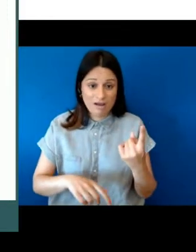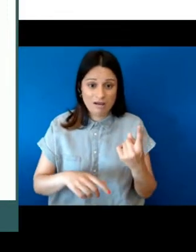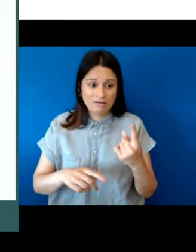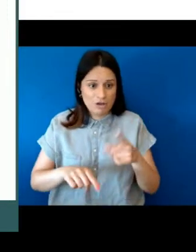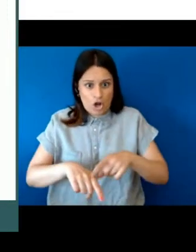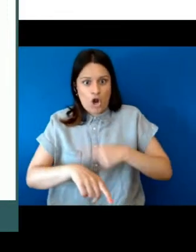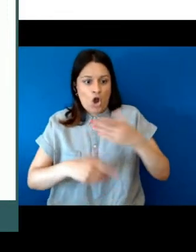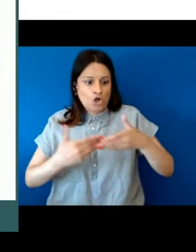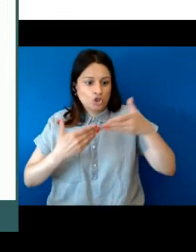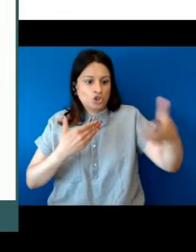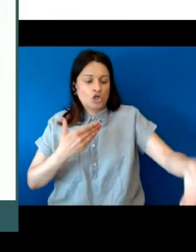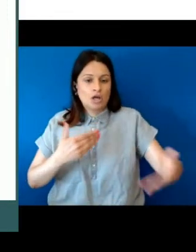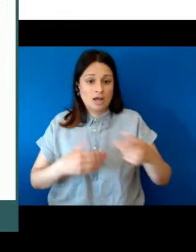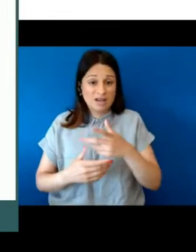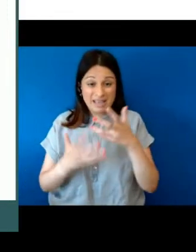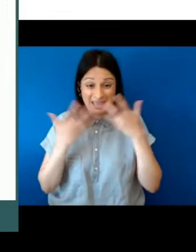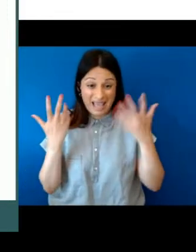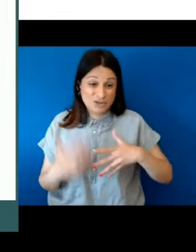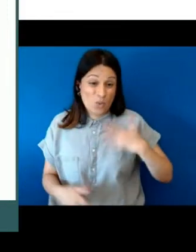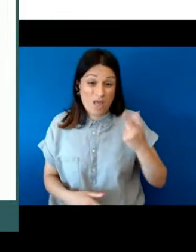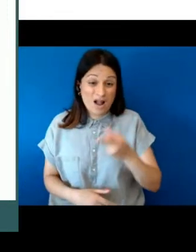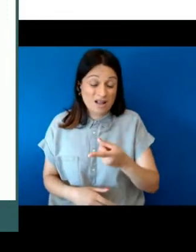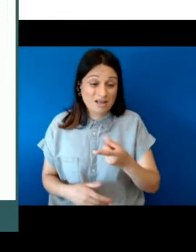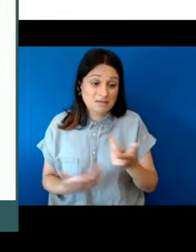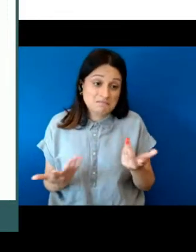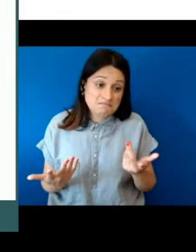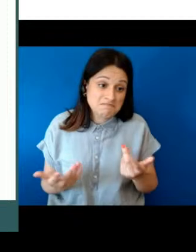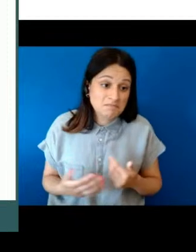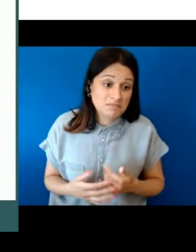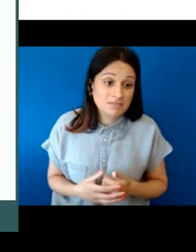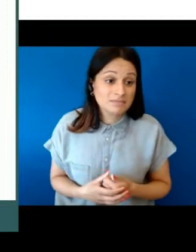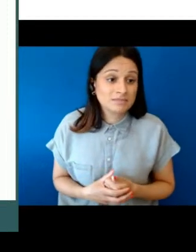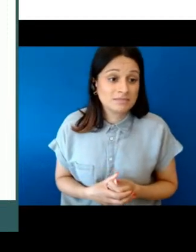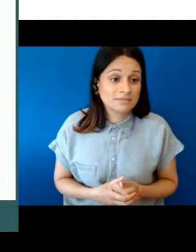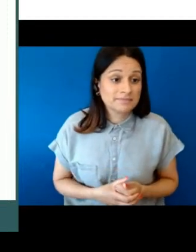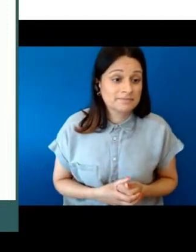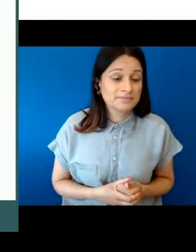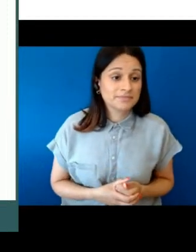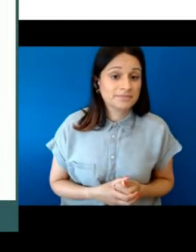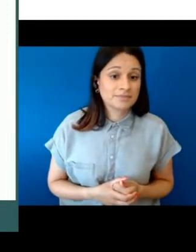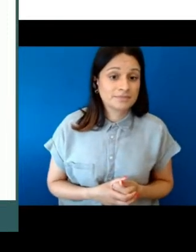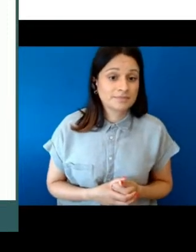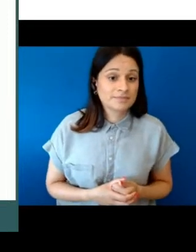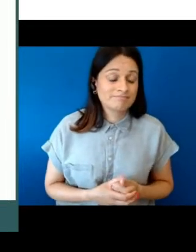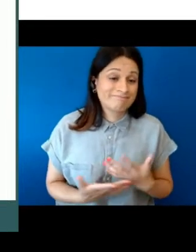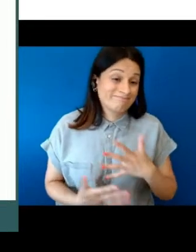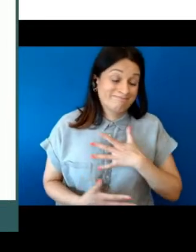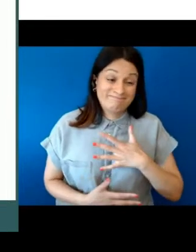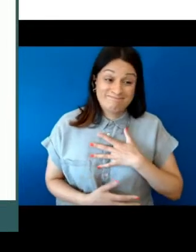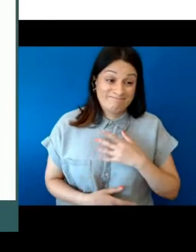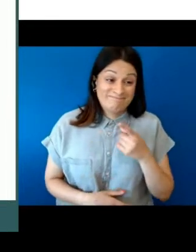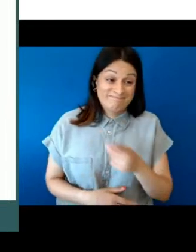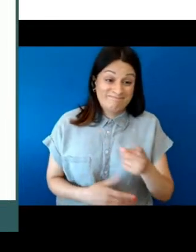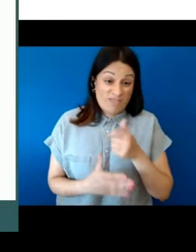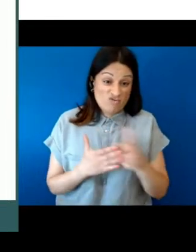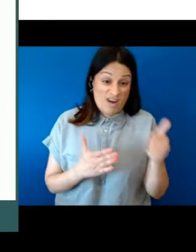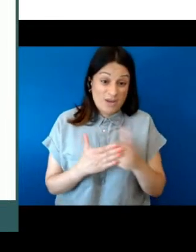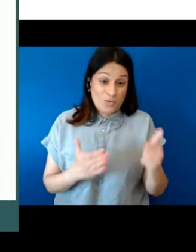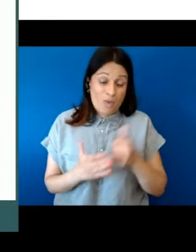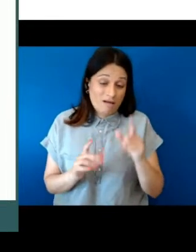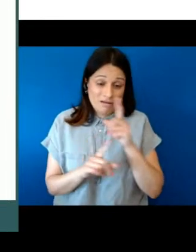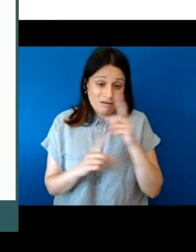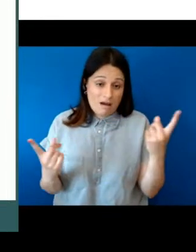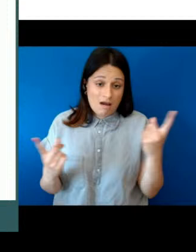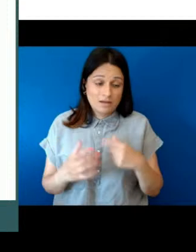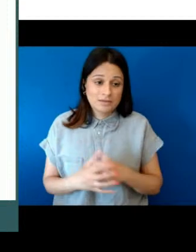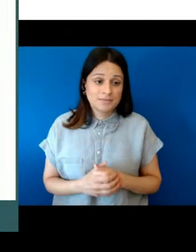actually hate that, and so they're not going to like it. So you won't be able to do that on a regular basis, and so